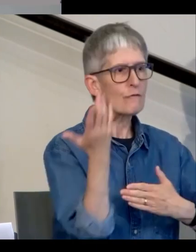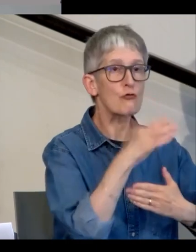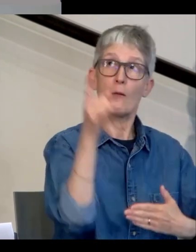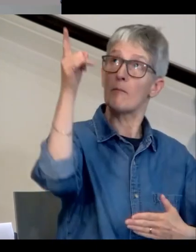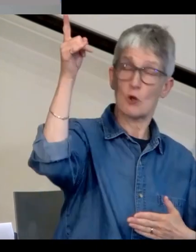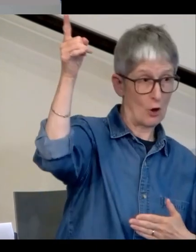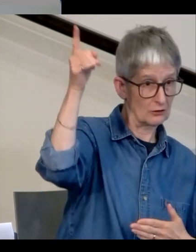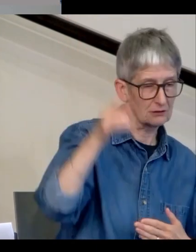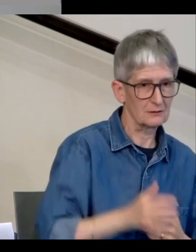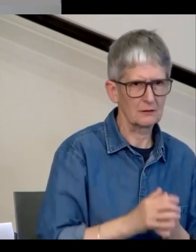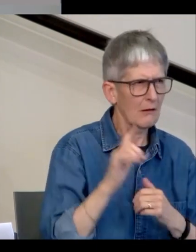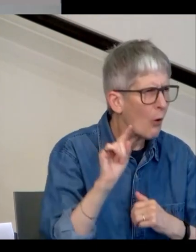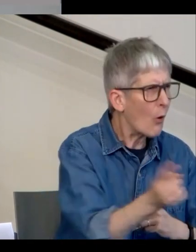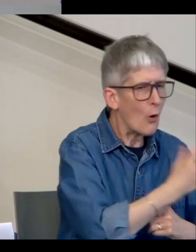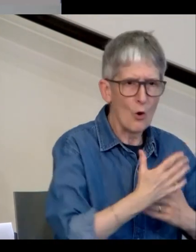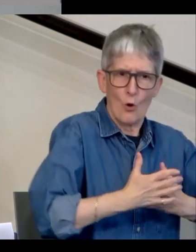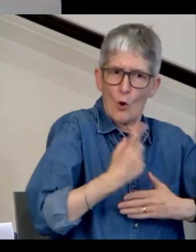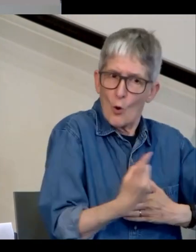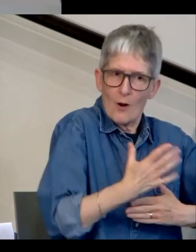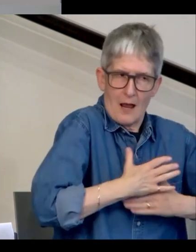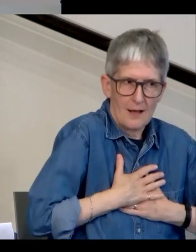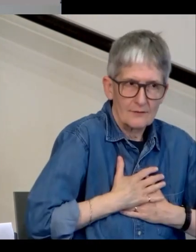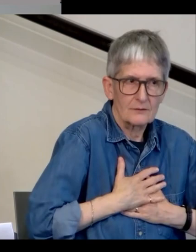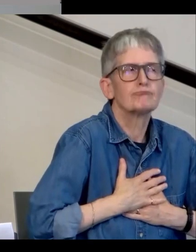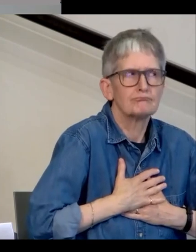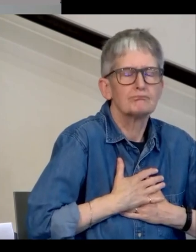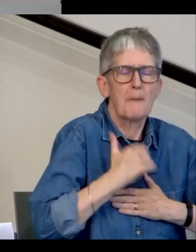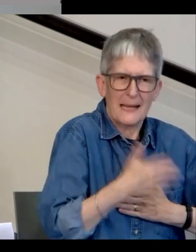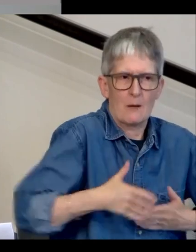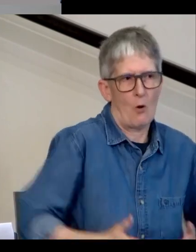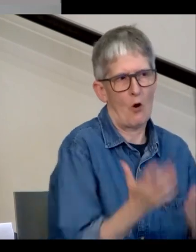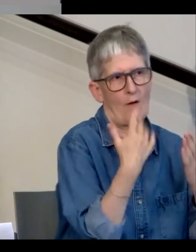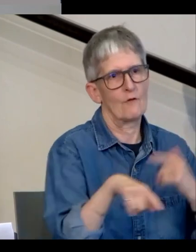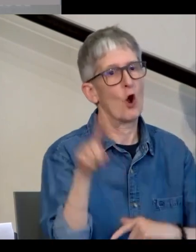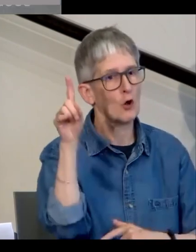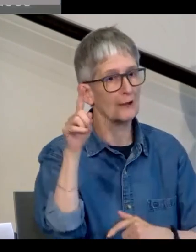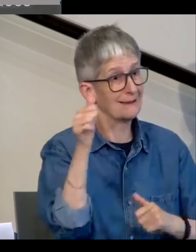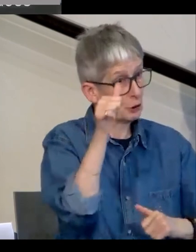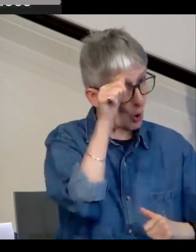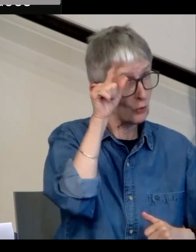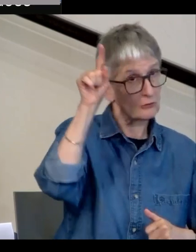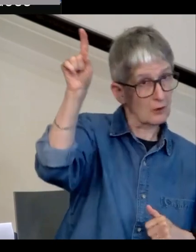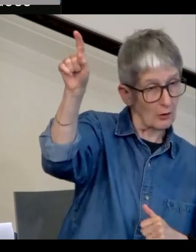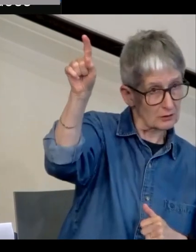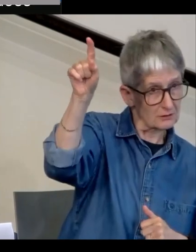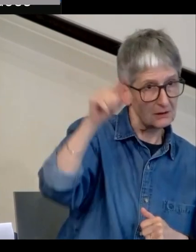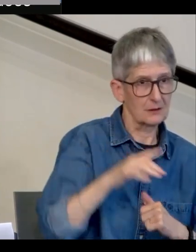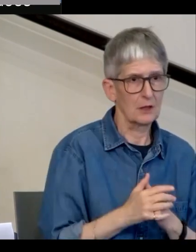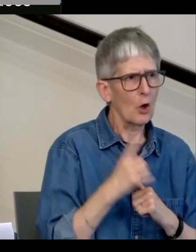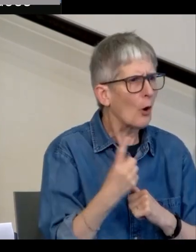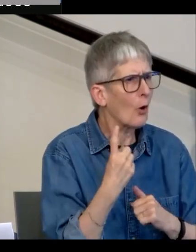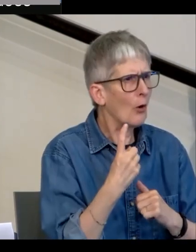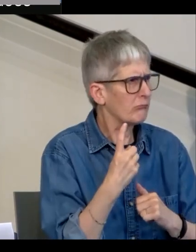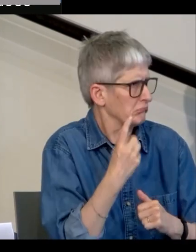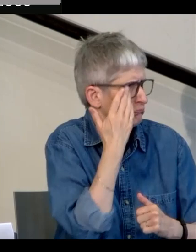God. Everyone who loves has been born of God and knows God. Whoever does